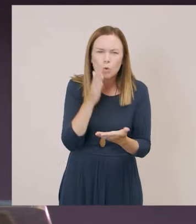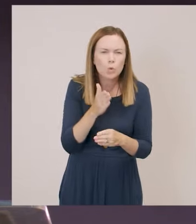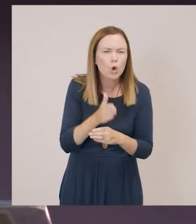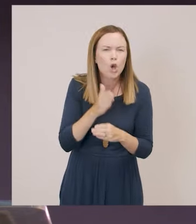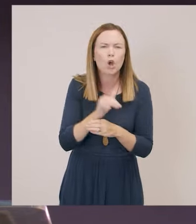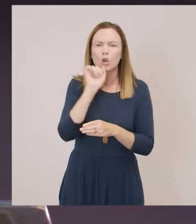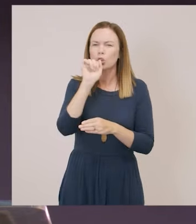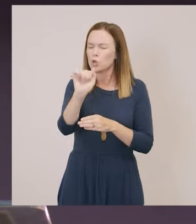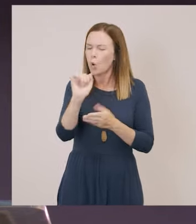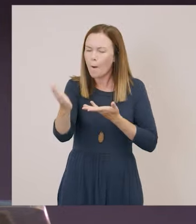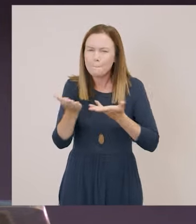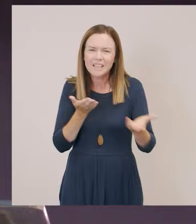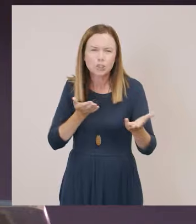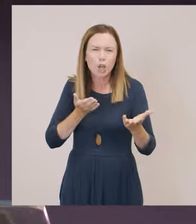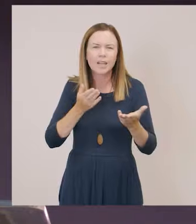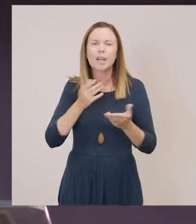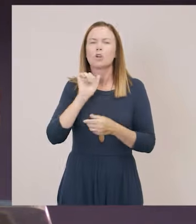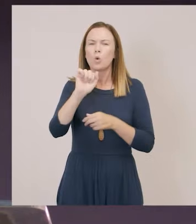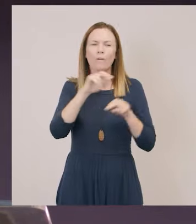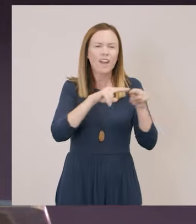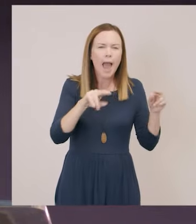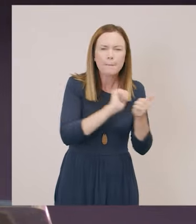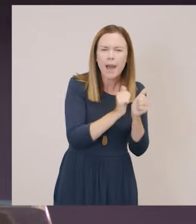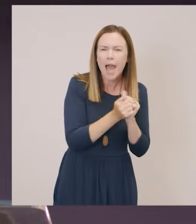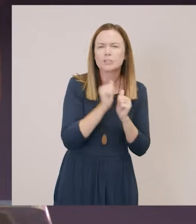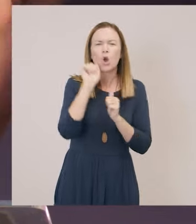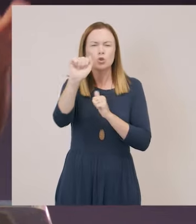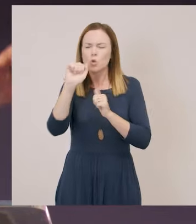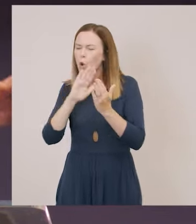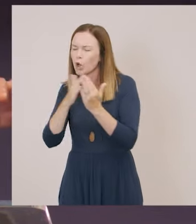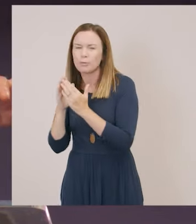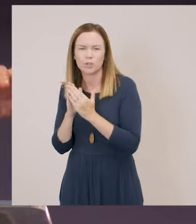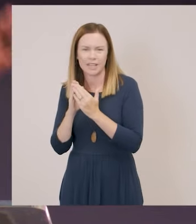right now, your workplace, your flatmates,